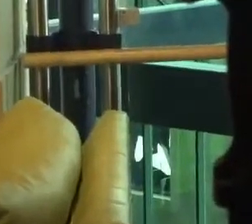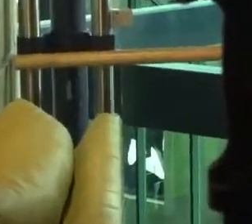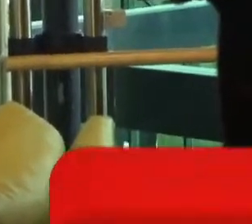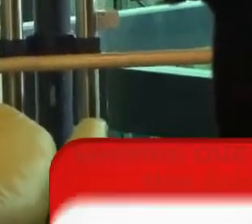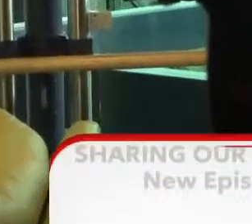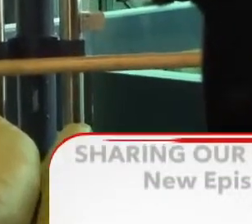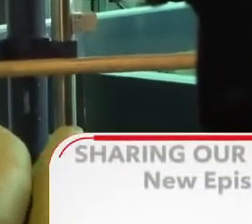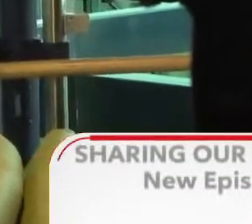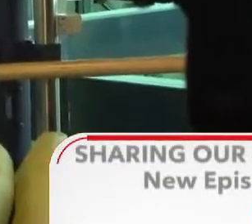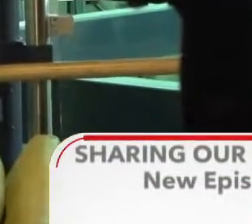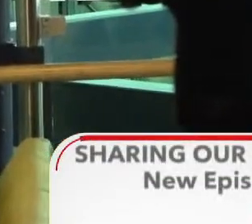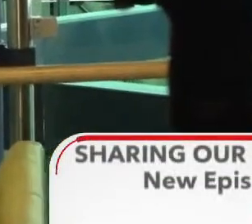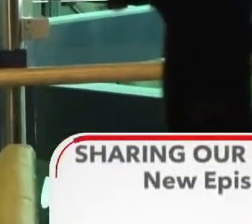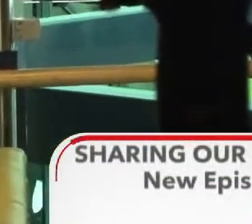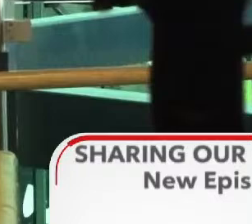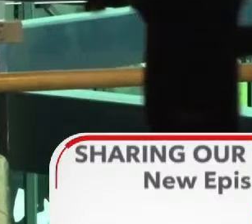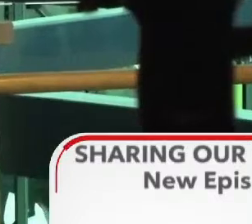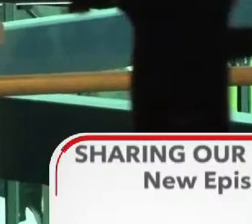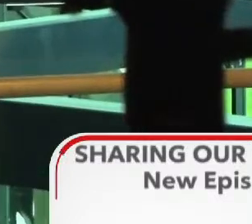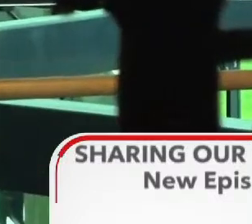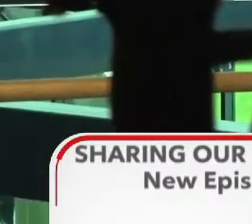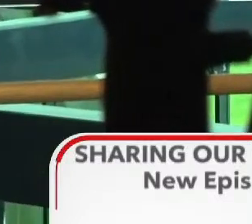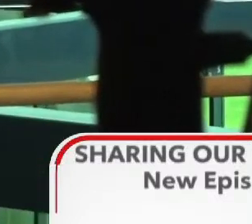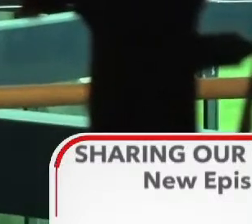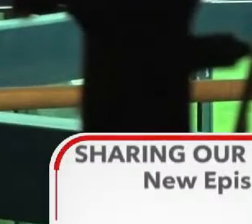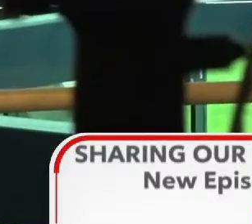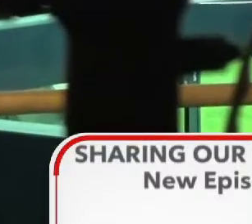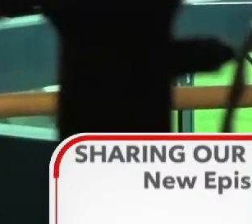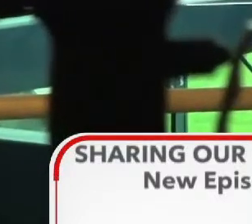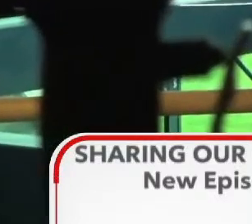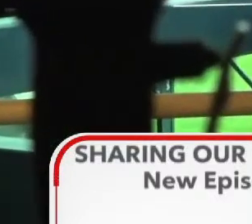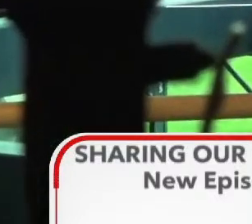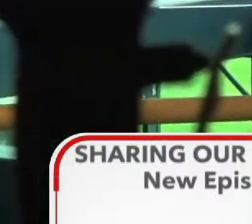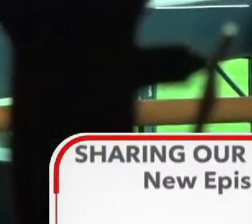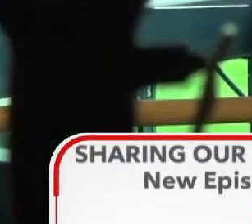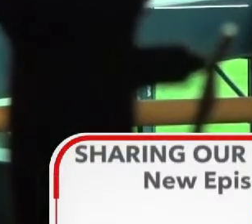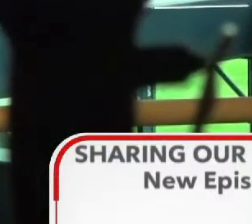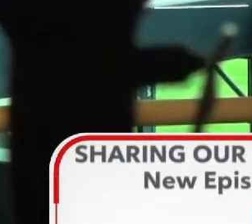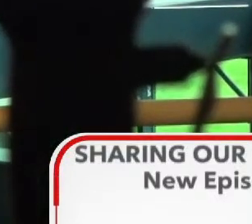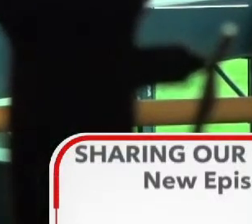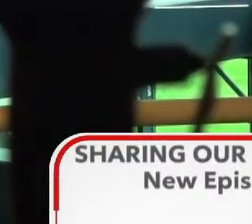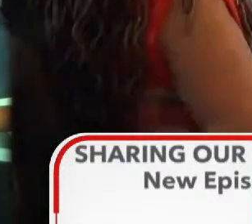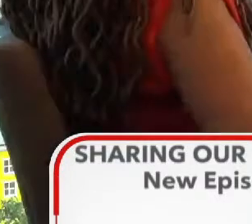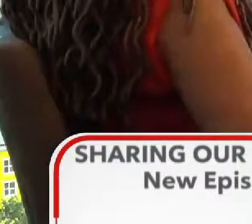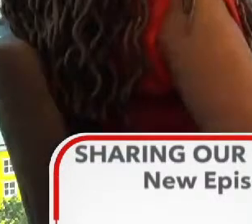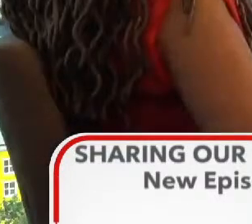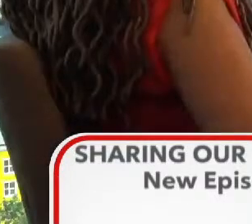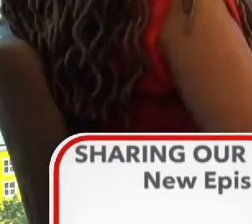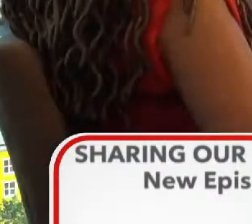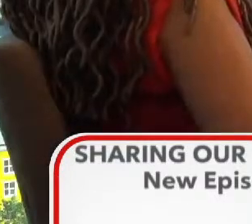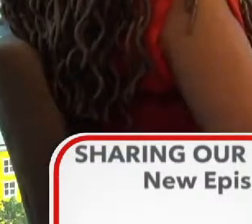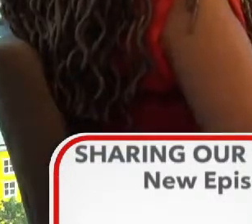Hello, I'm Loidera Cueto. I'm here at the rooms where we just finished recording a Sharing Our Culture series. This is a place where you get to